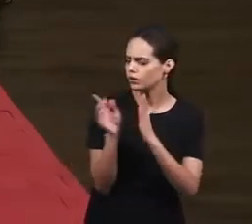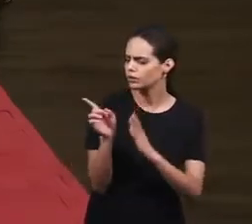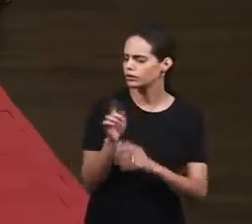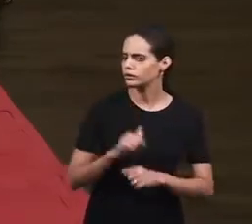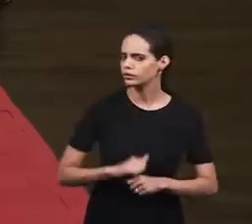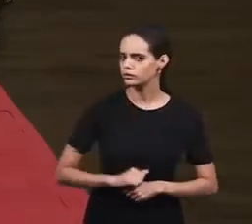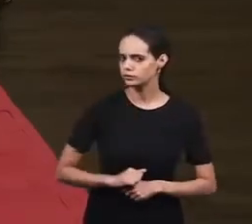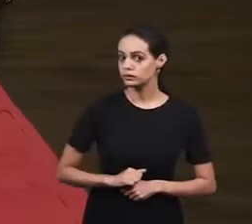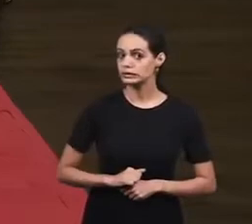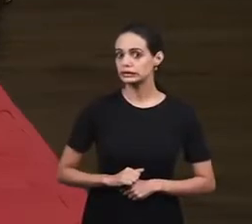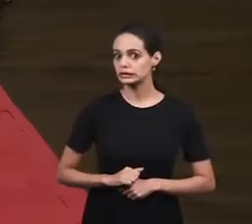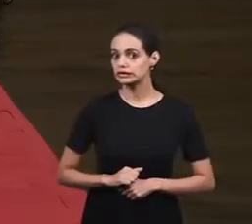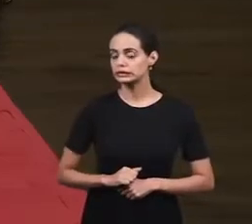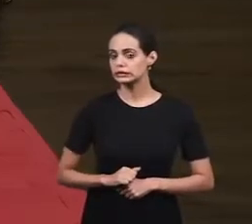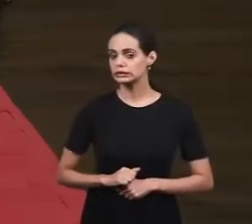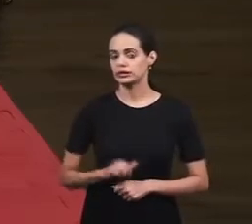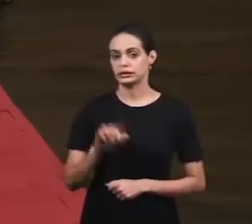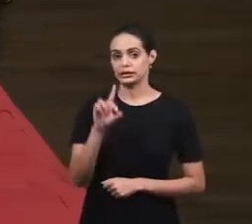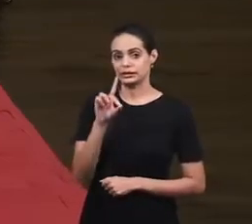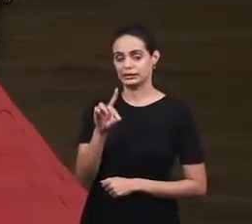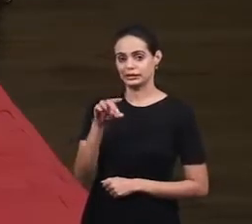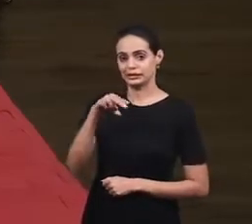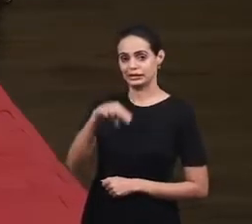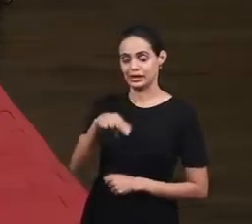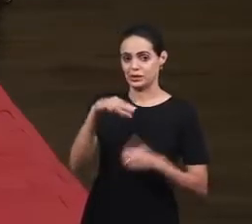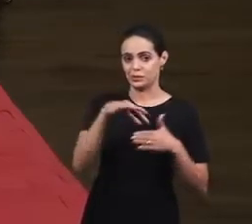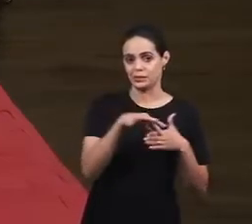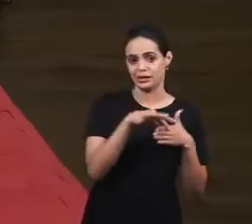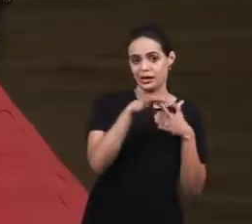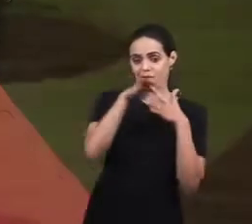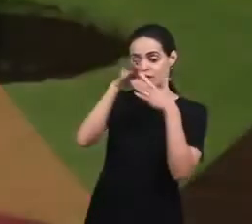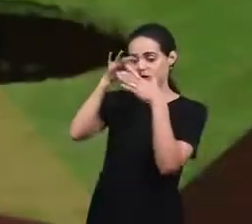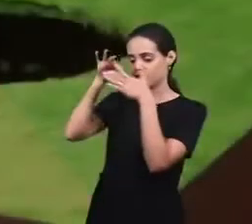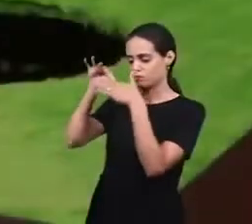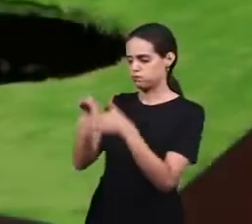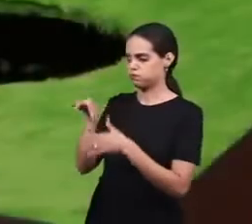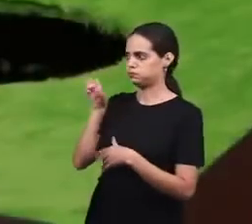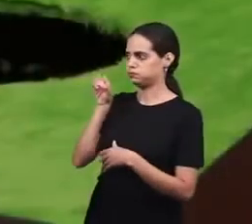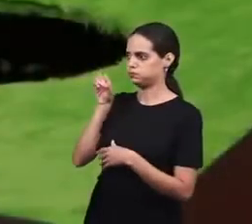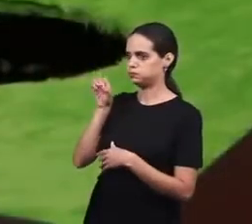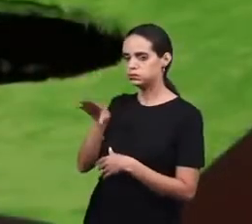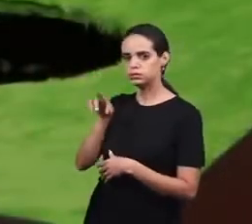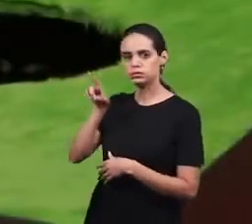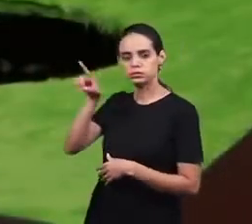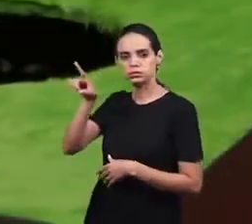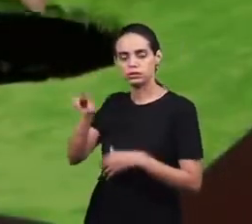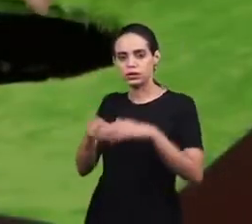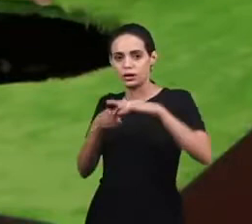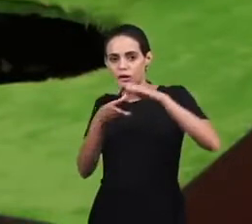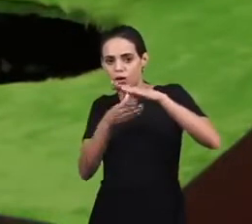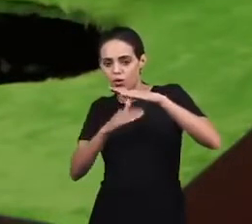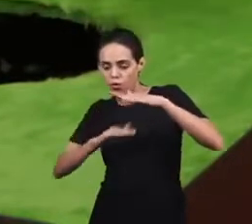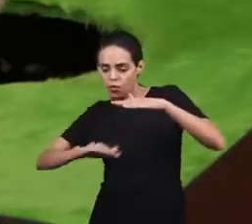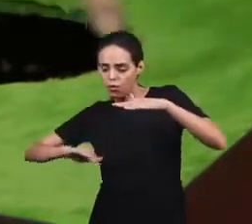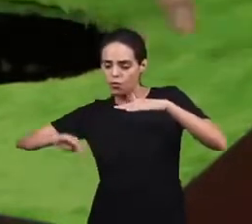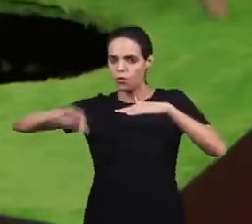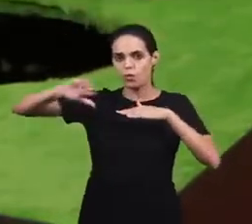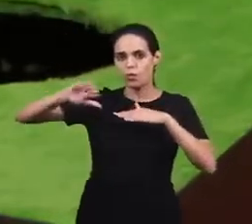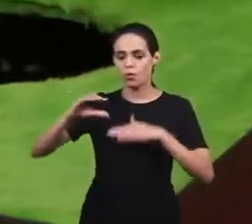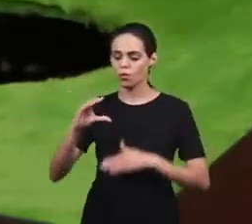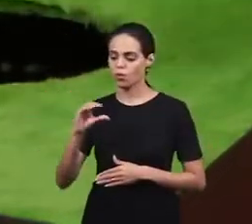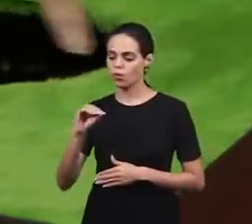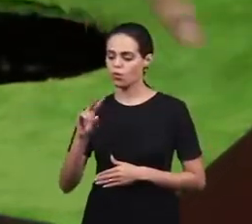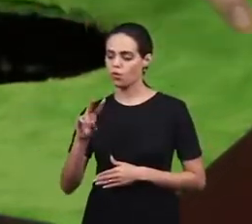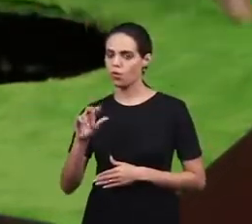So Daniel was put right here in the den of the lion. You know what a den is? It's